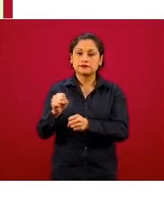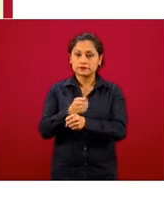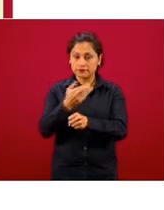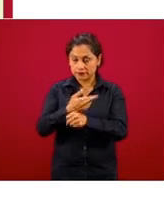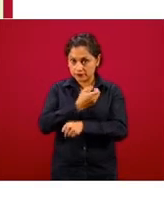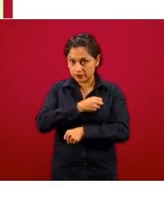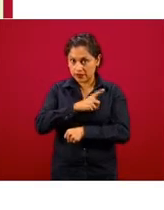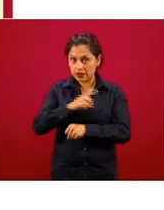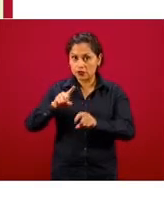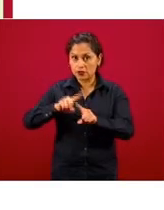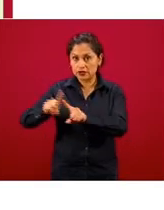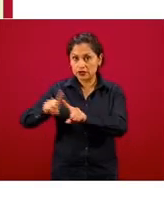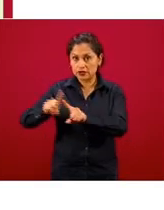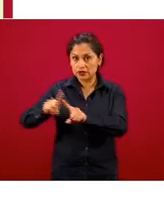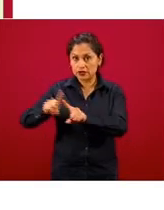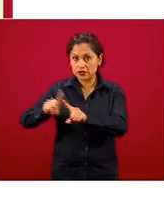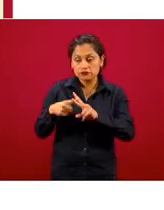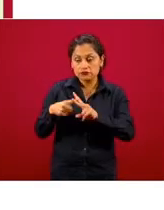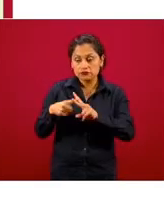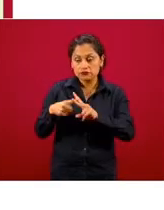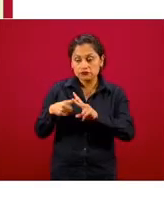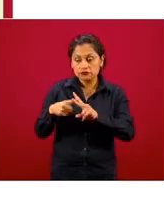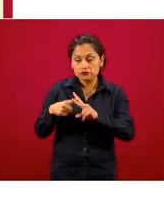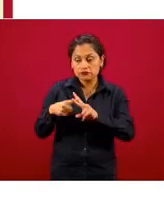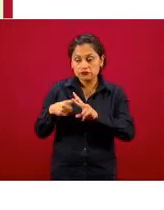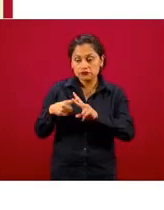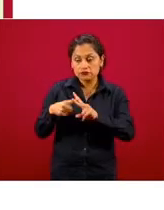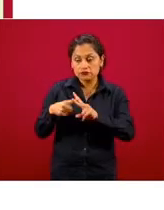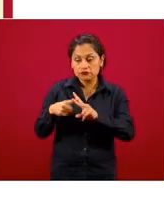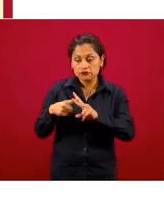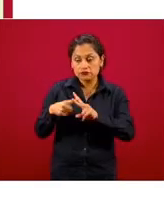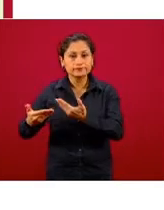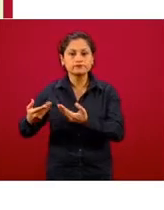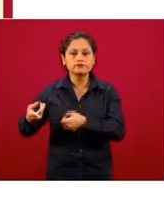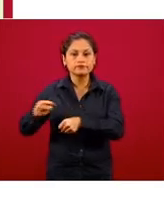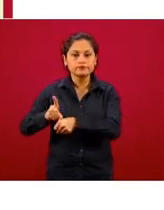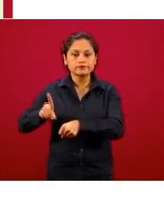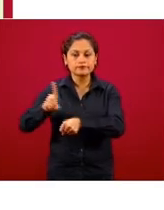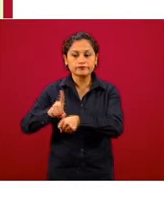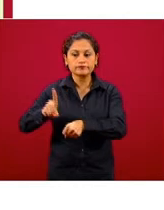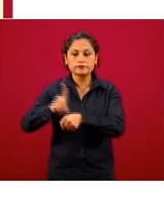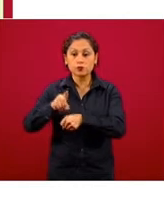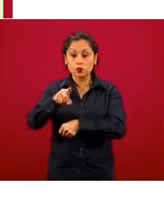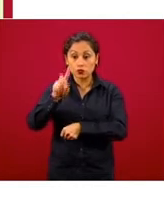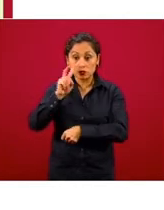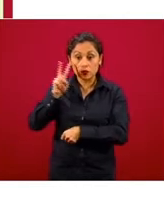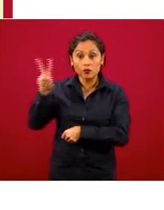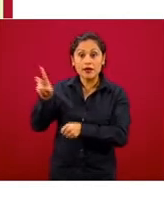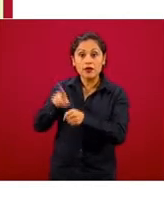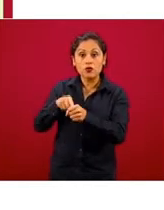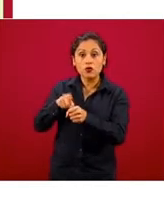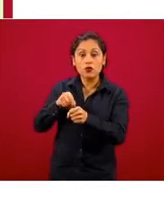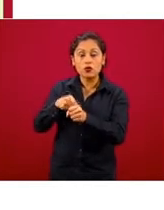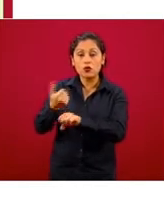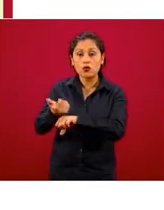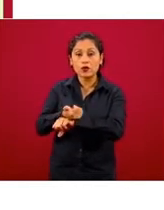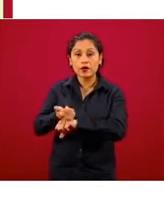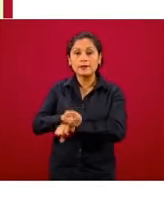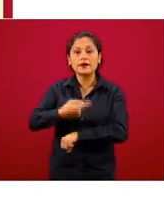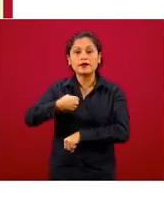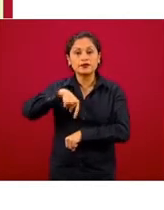of Health, we have different models from different research groups who are constantly and continually comparing information.